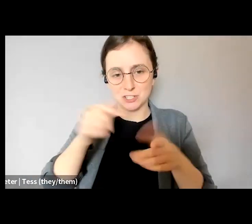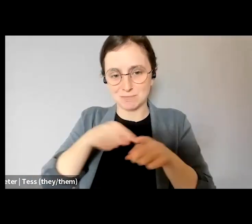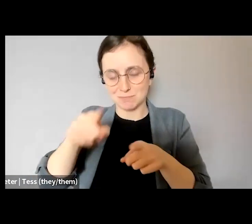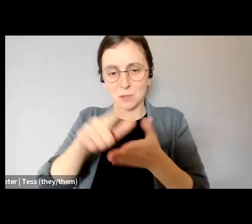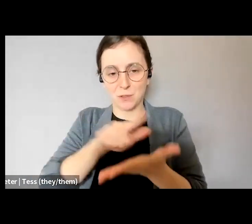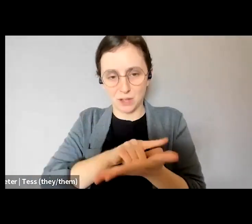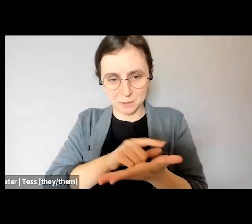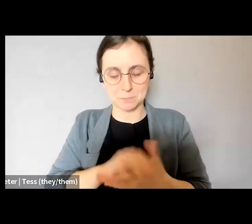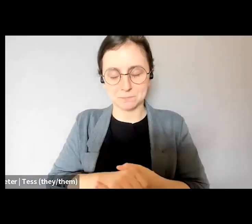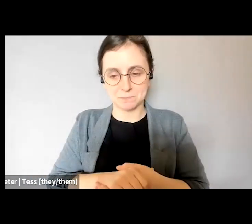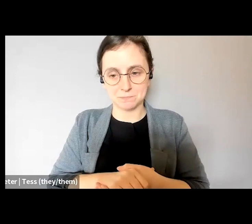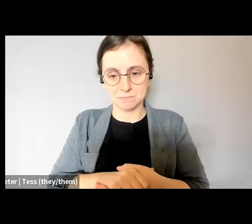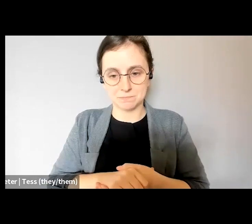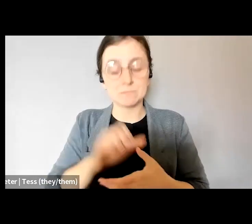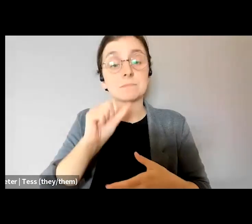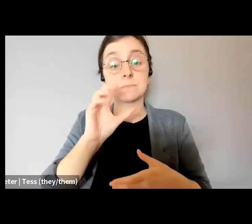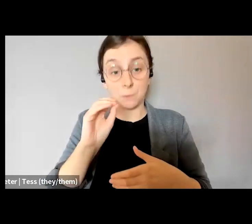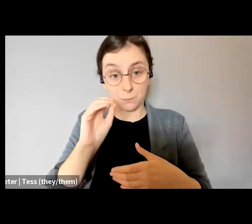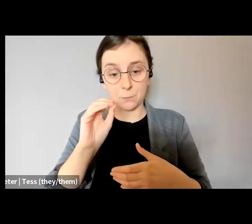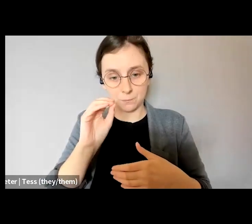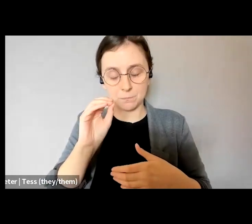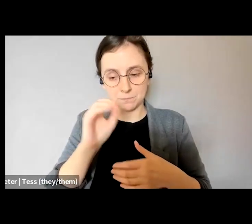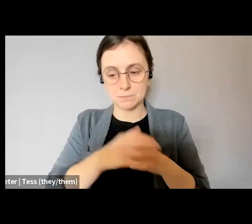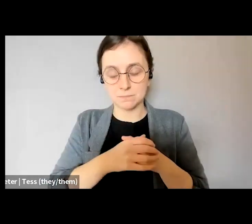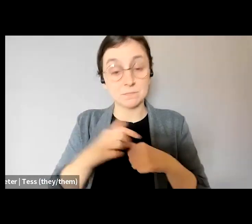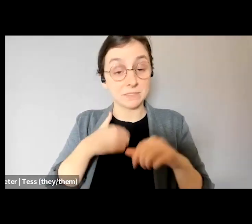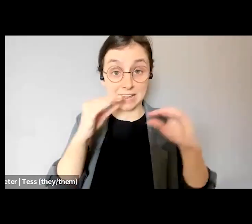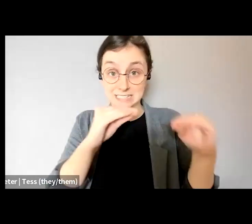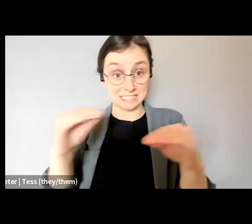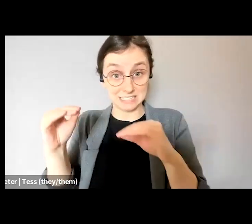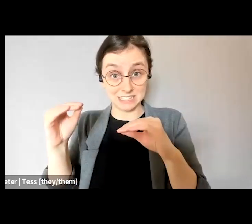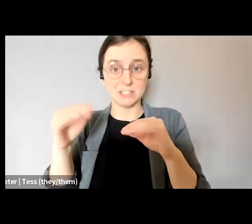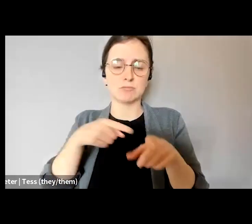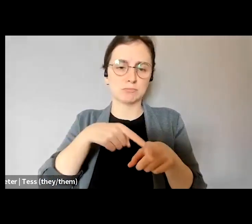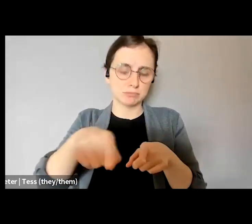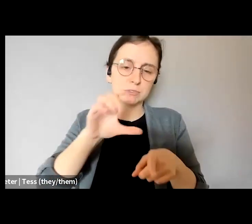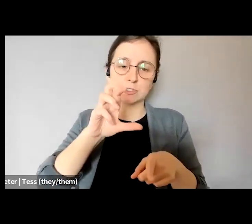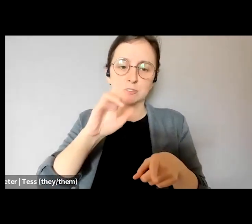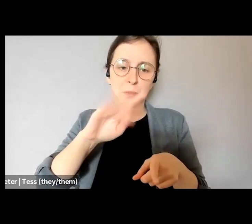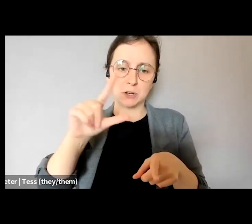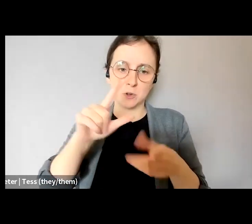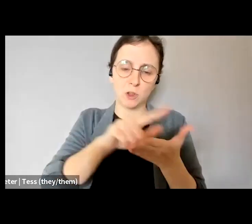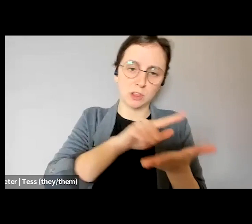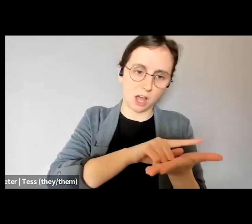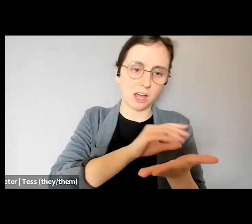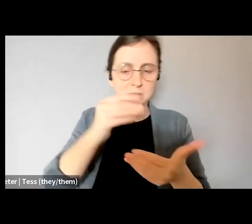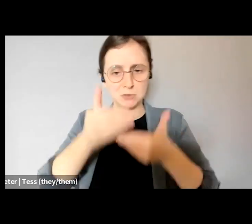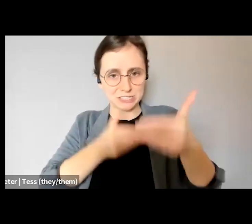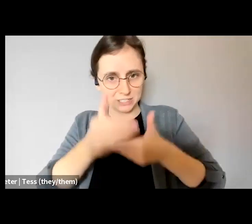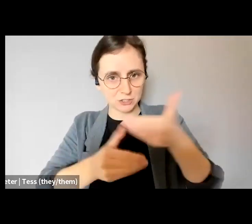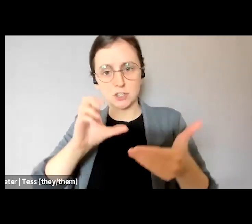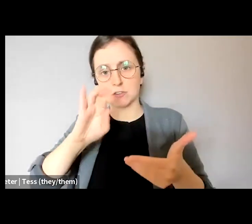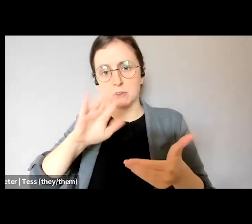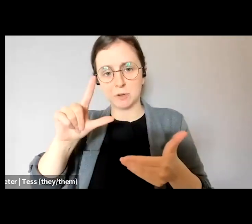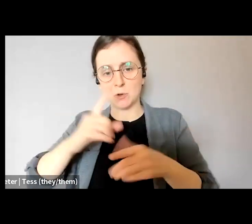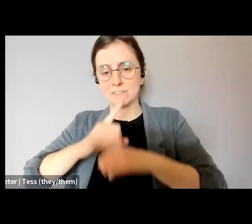law. So here I teach and research in the areas of criminal law and procedure, criminal defense lawyering, and